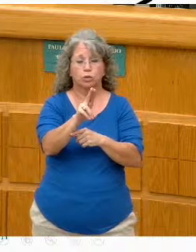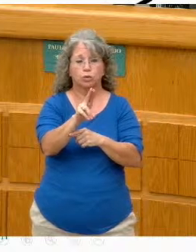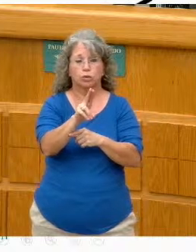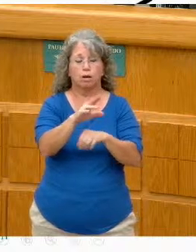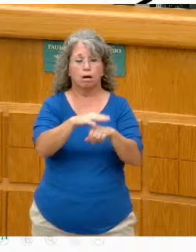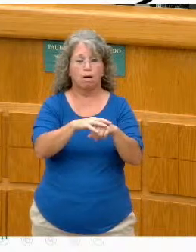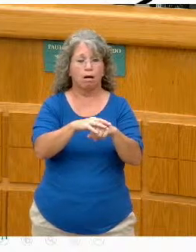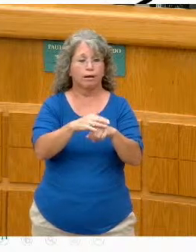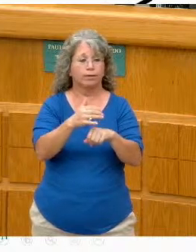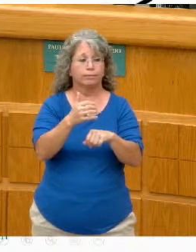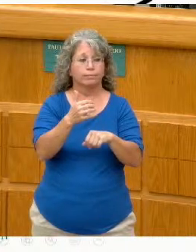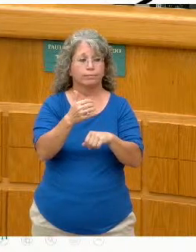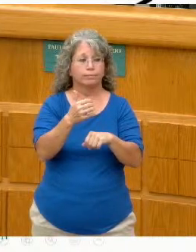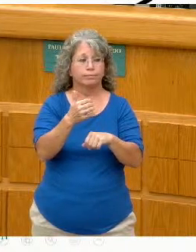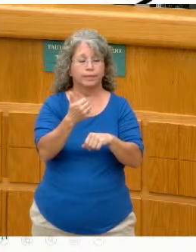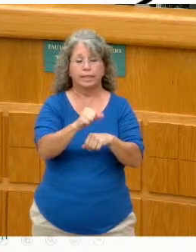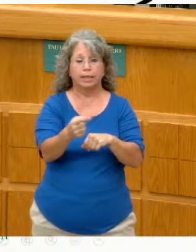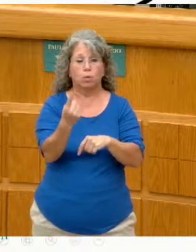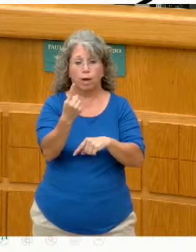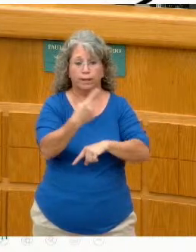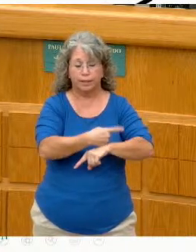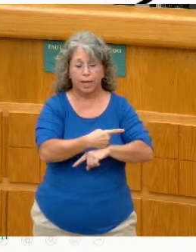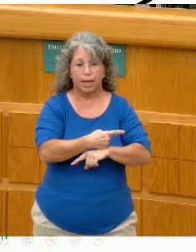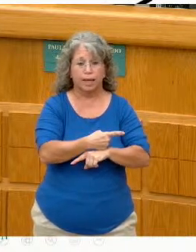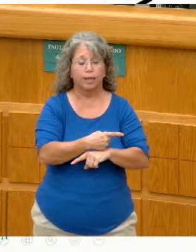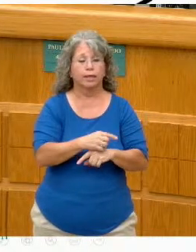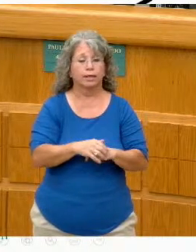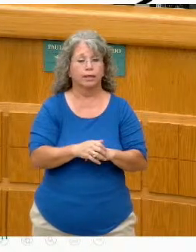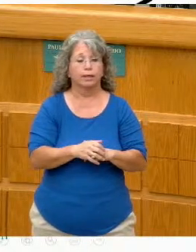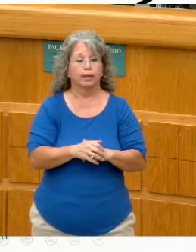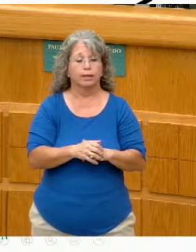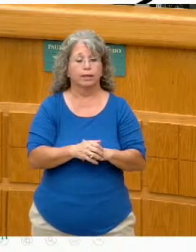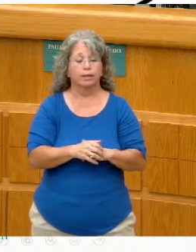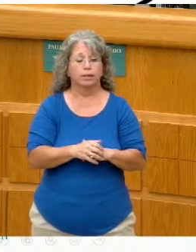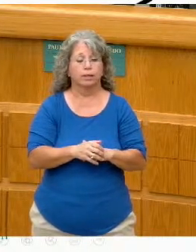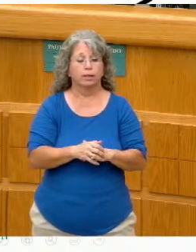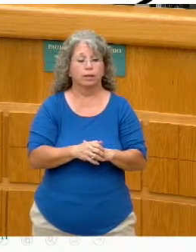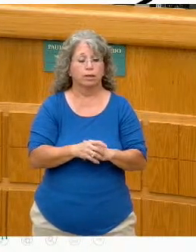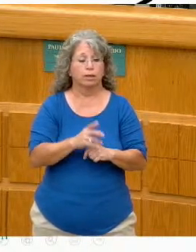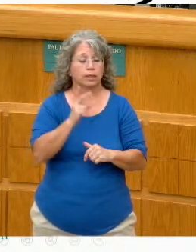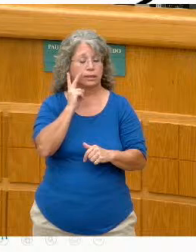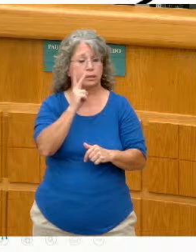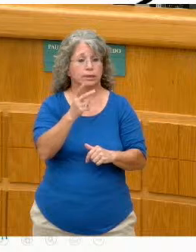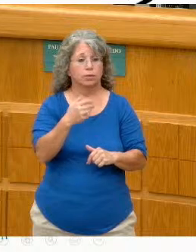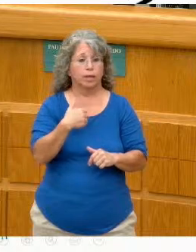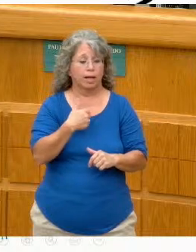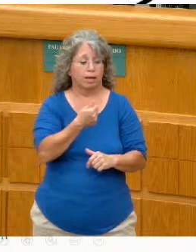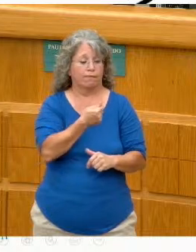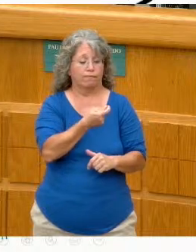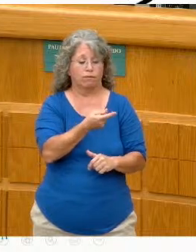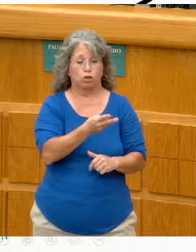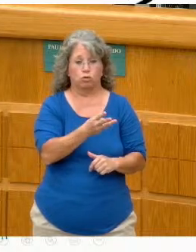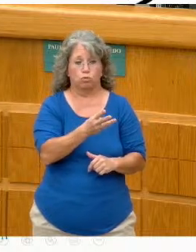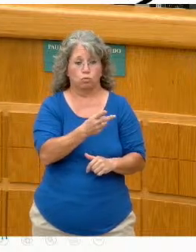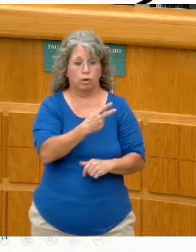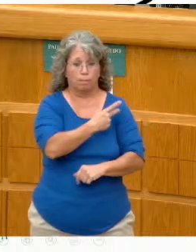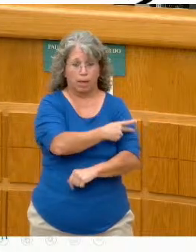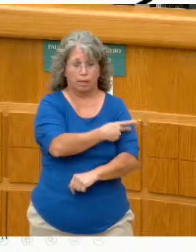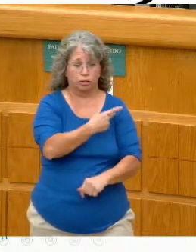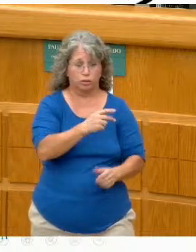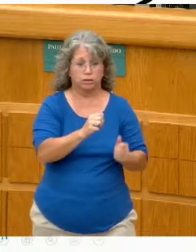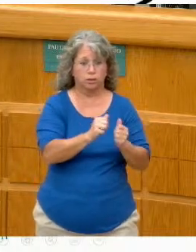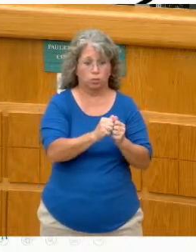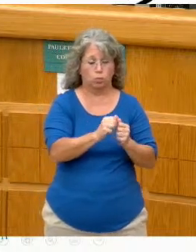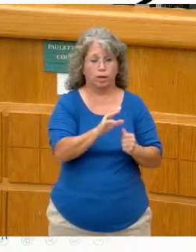in the Coastal Bend area. You can see there are very few patients that were COVID positive. So what you're looking at here is the